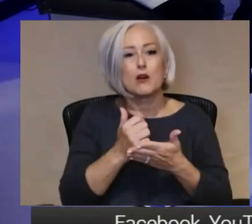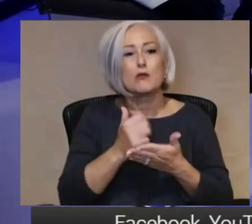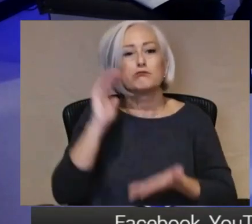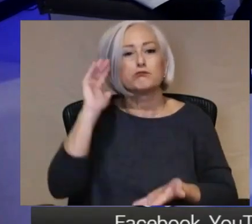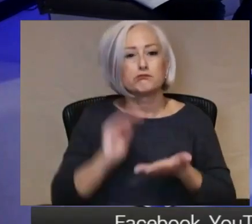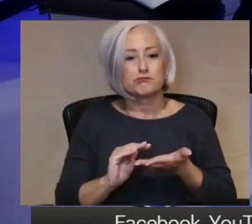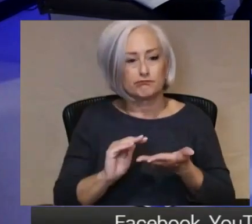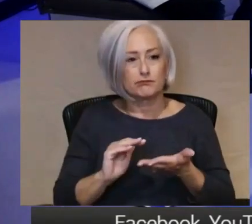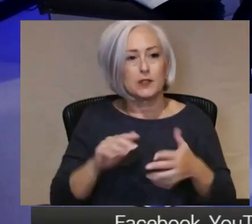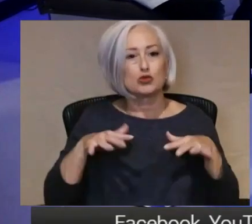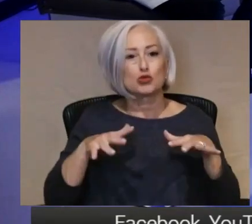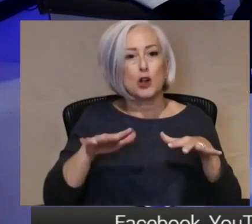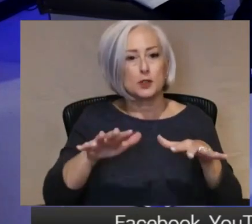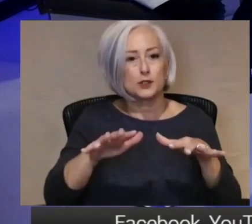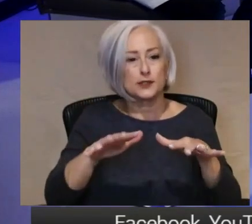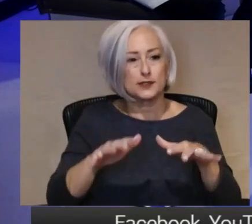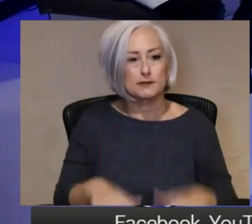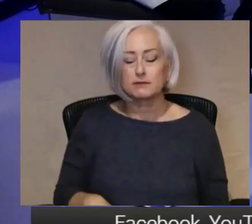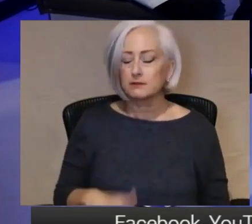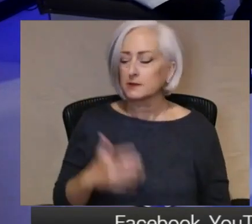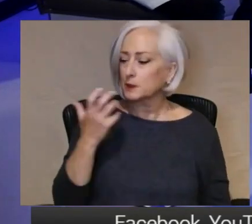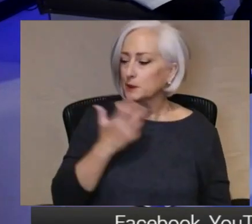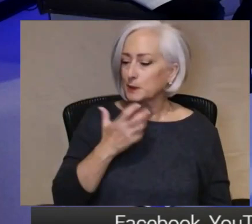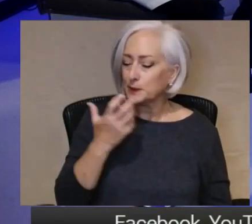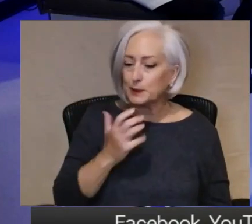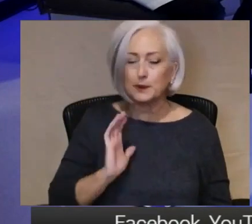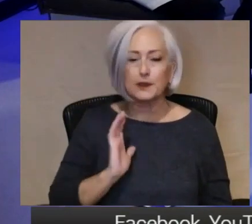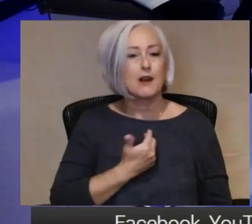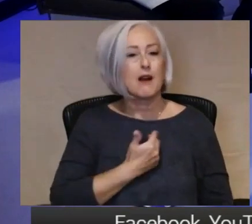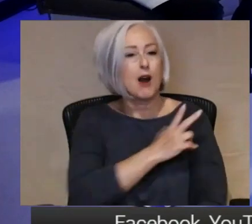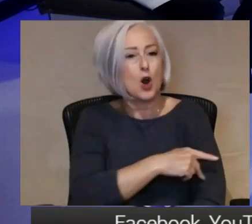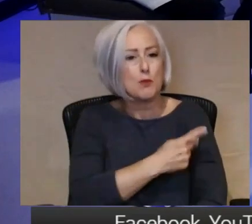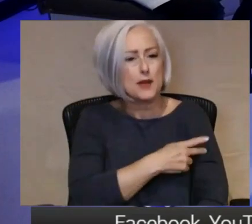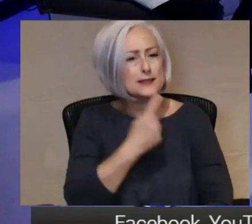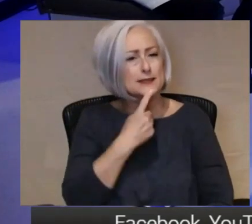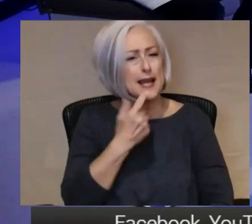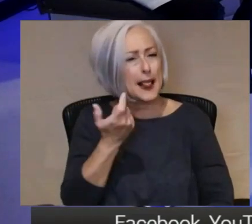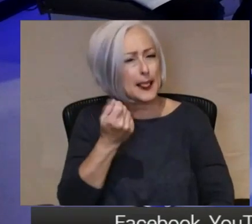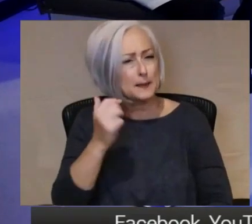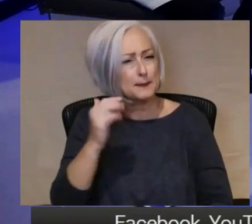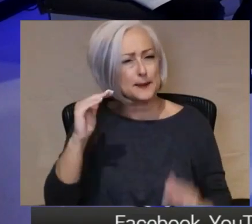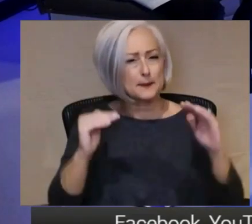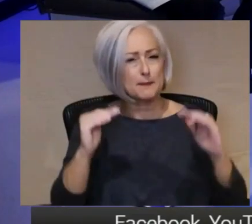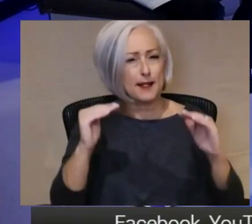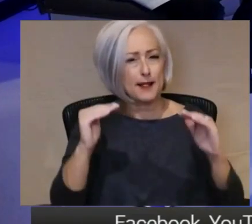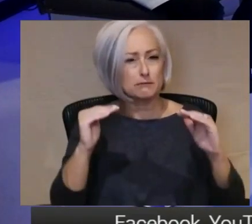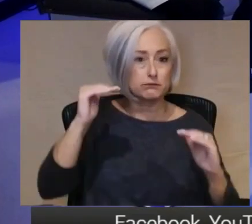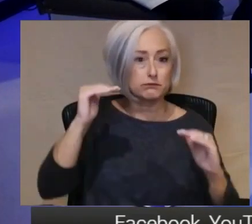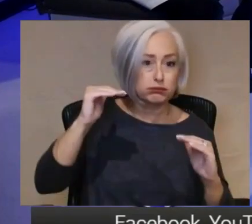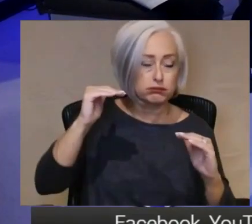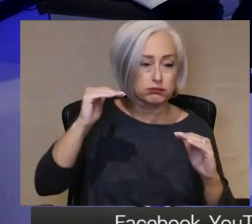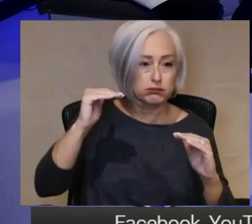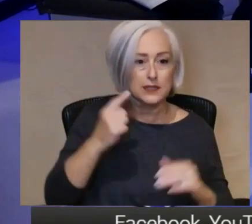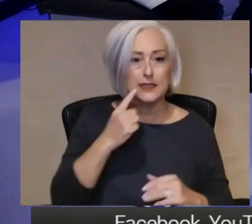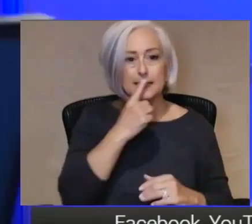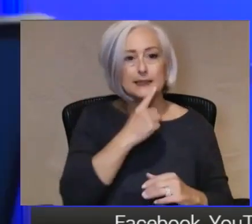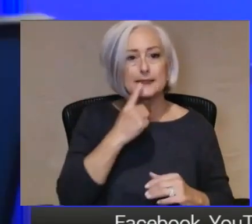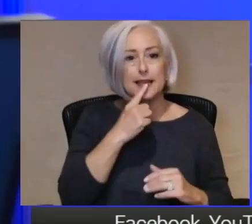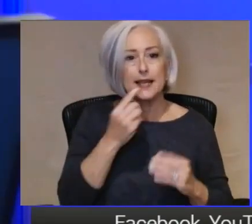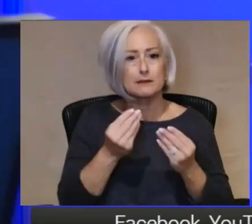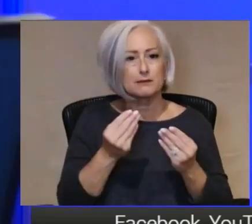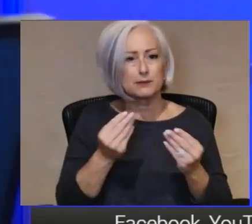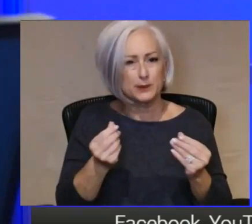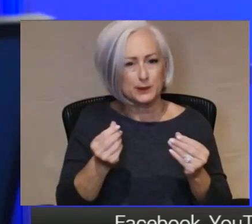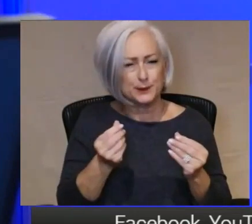patient today described a little bit of a loss of balance and a loss of is that normal after this? So, of course,